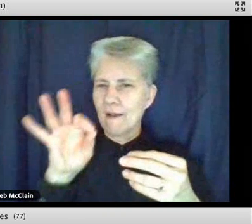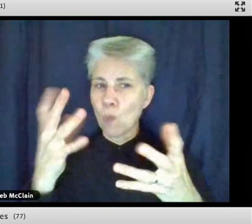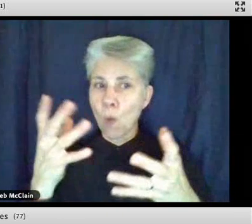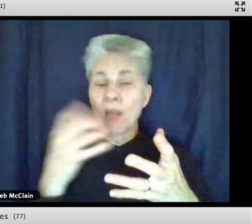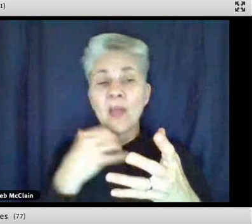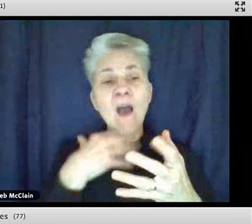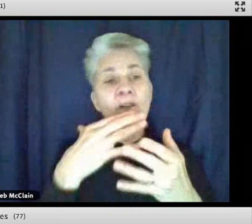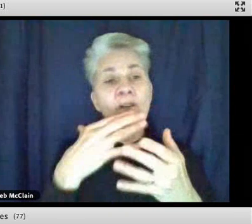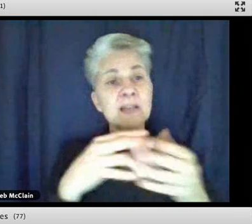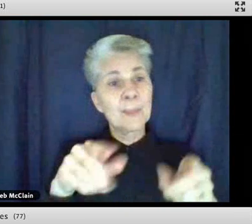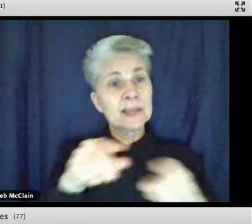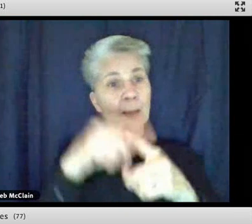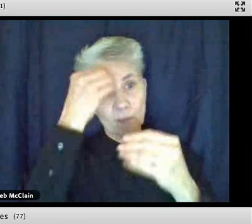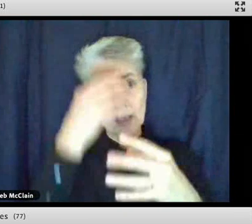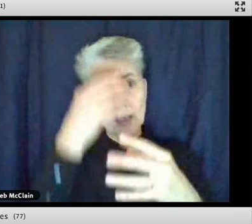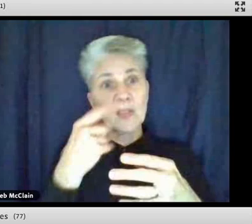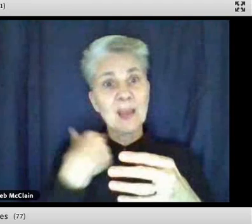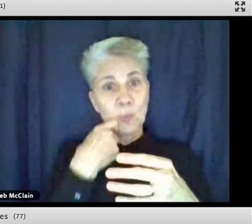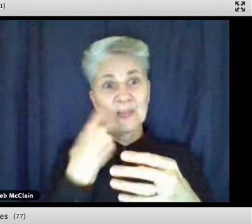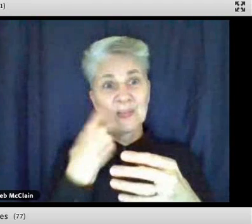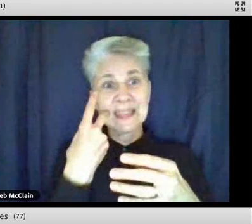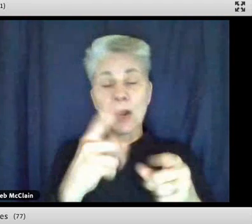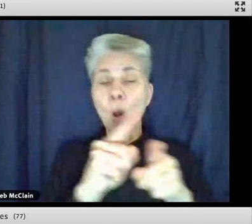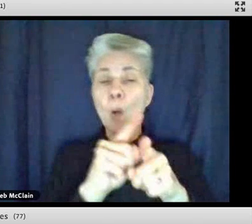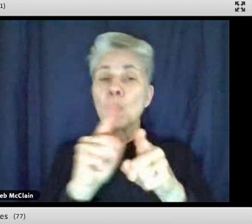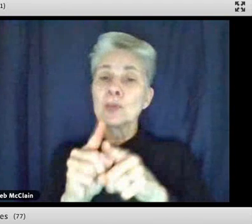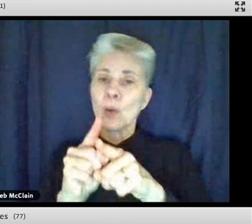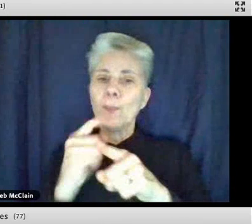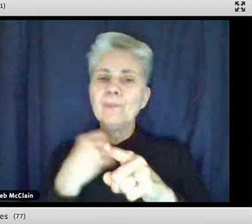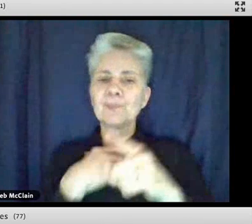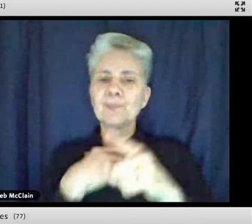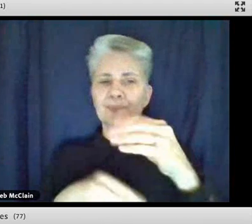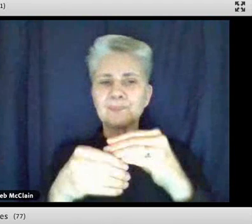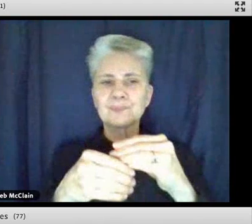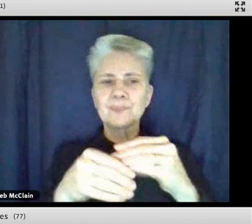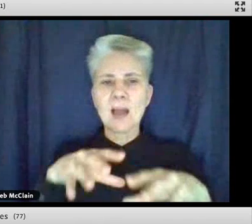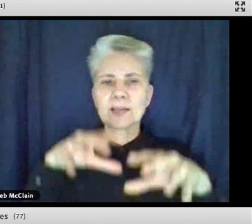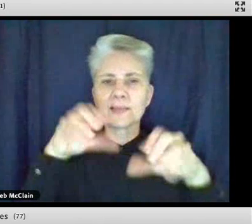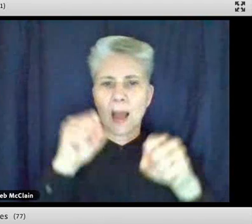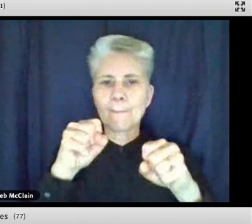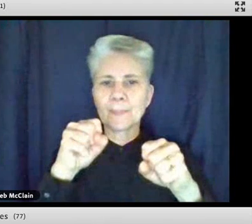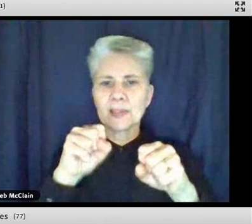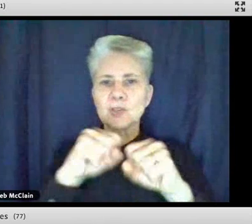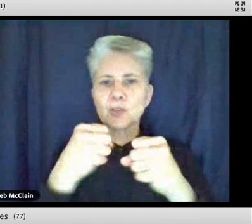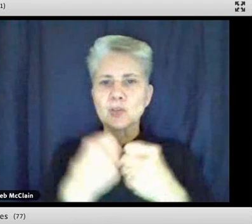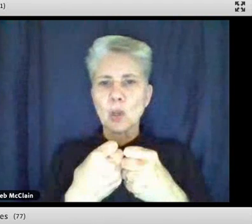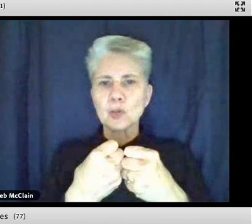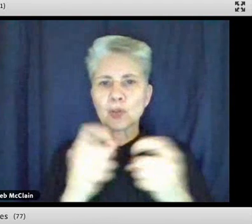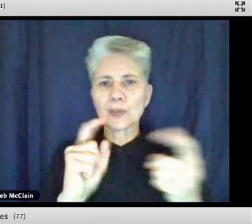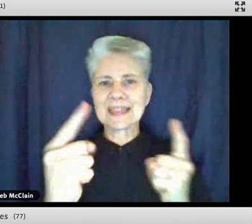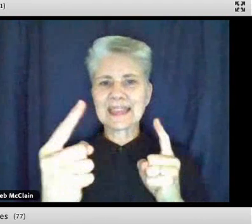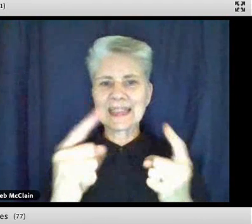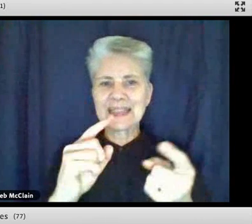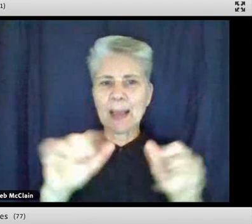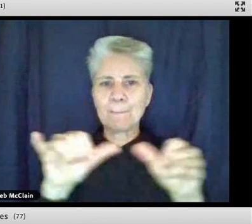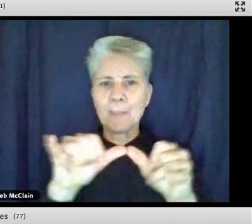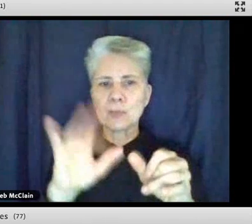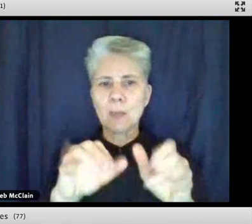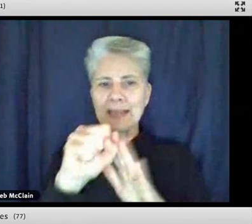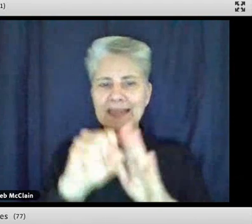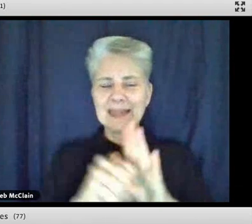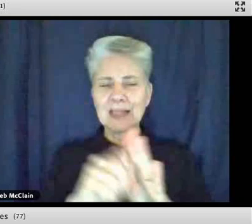they've also got these adopted social distancing measures by state. And so you can see a stay-at-home order, which